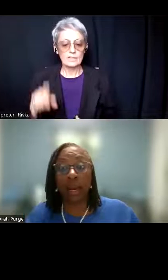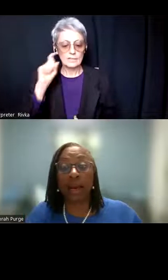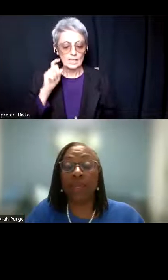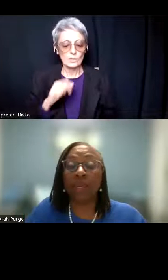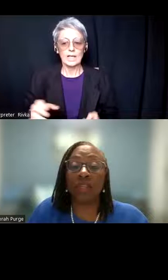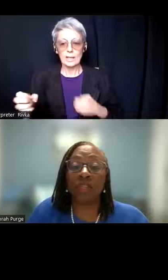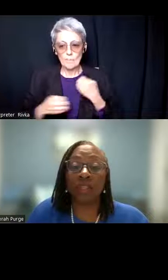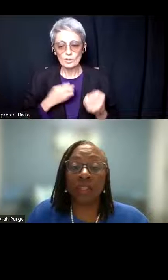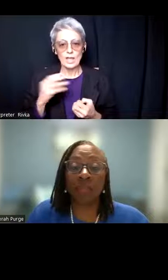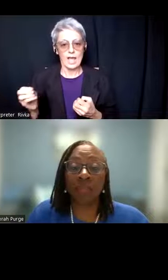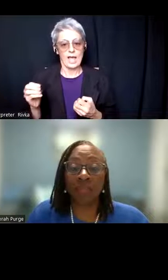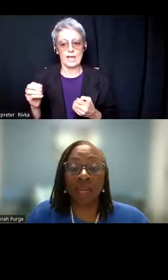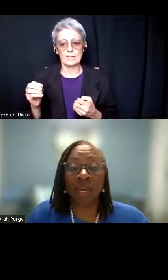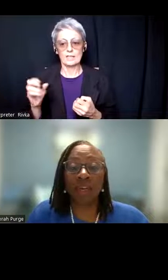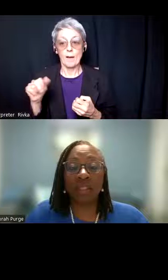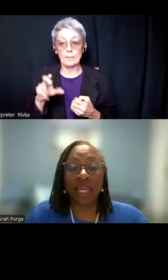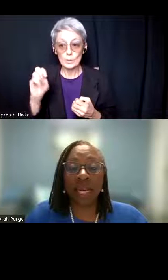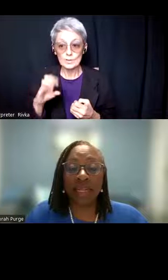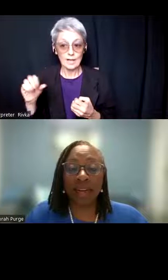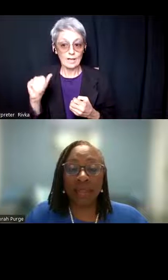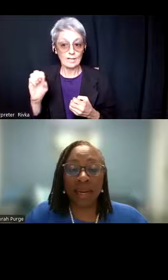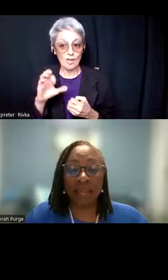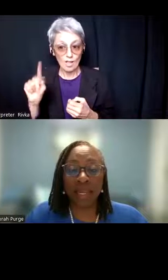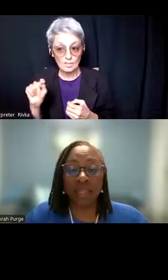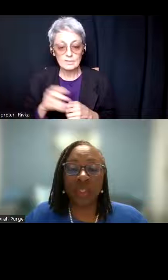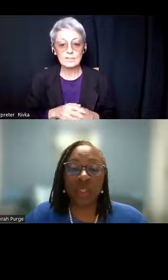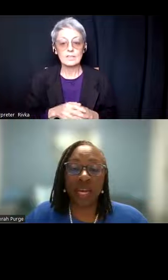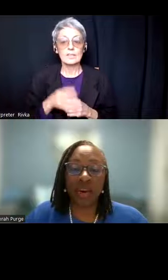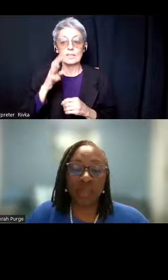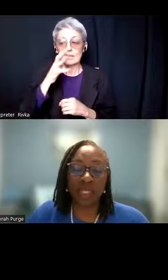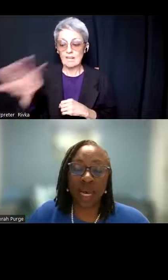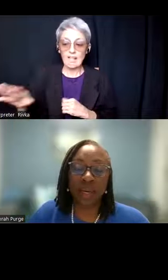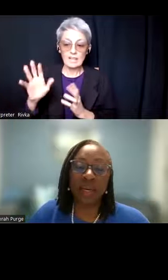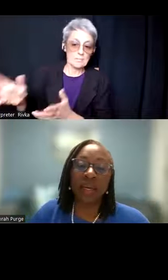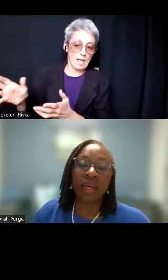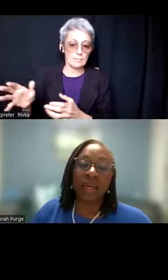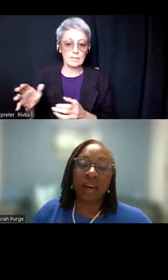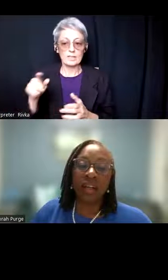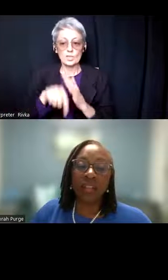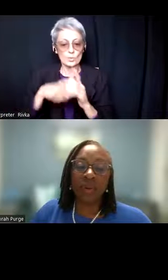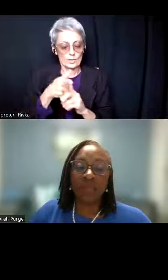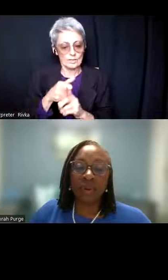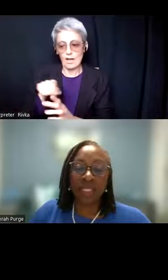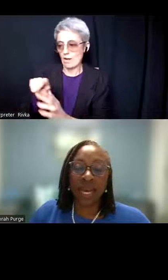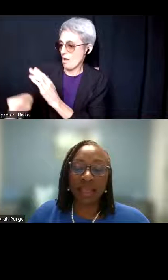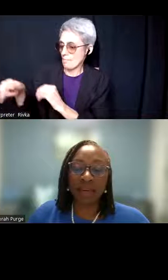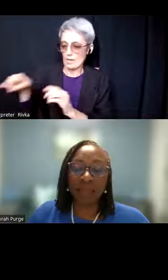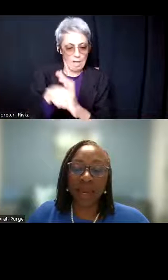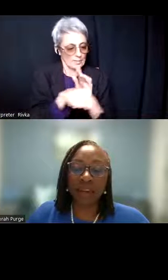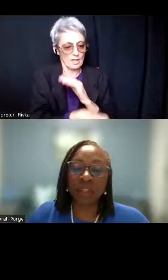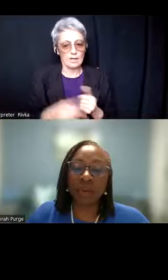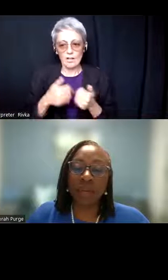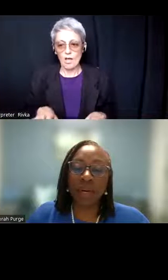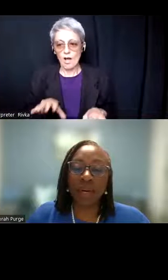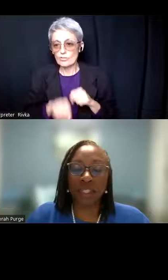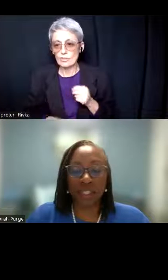and abuse and assault. There's neglect and abandonment, suicide, homicide, loss, grief, or death,